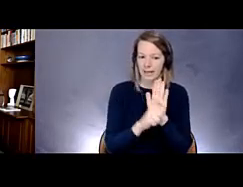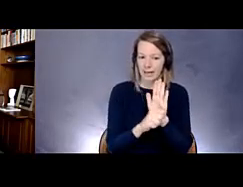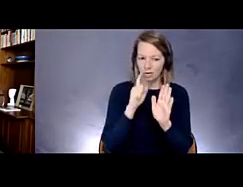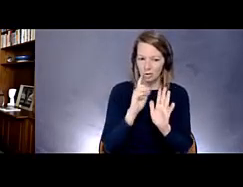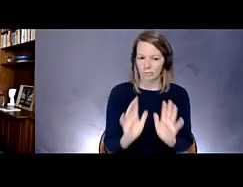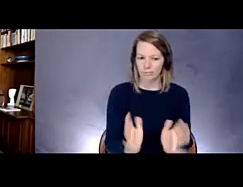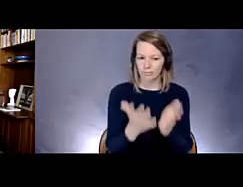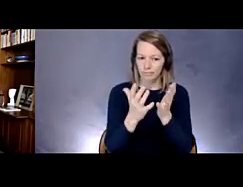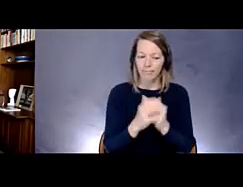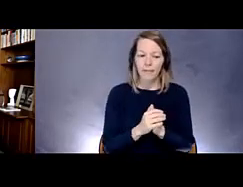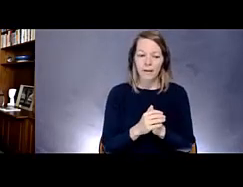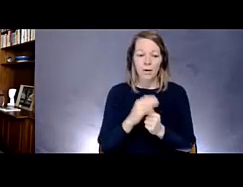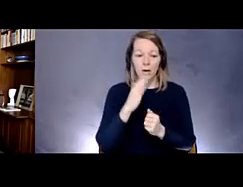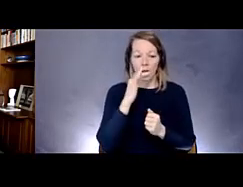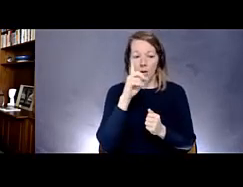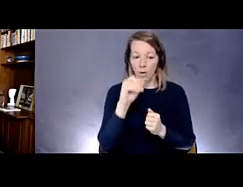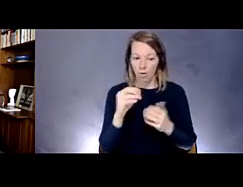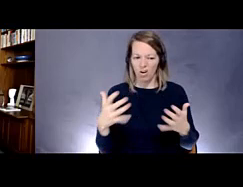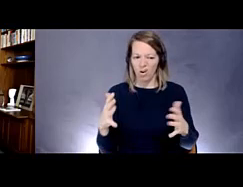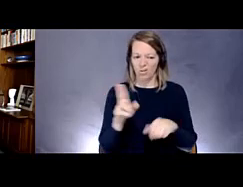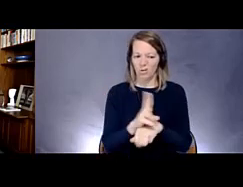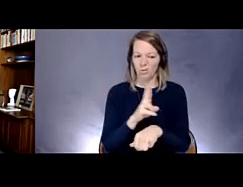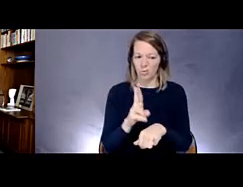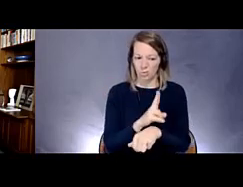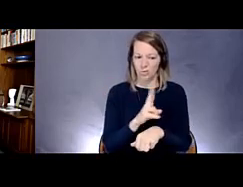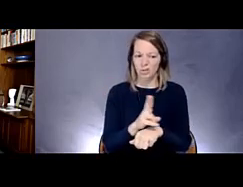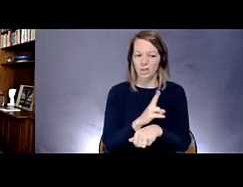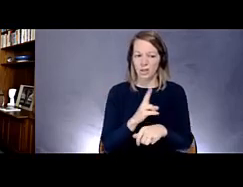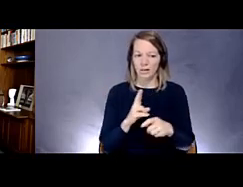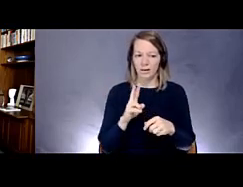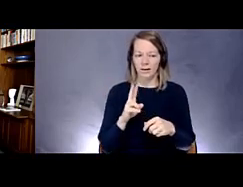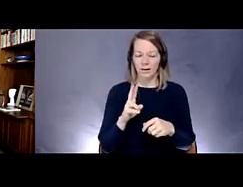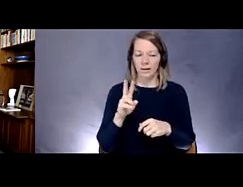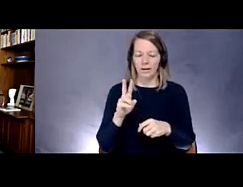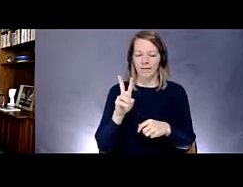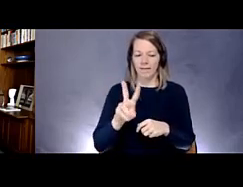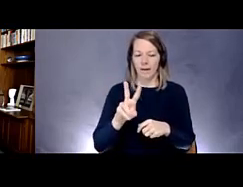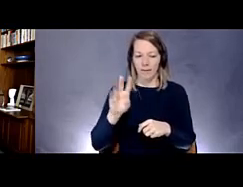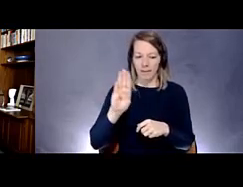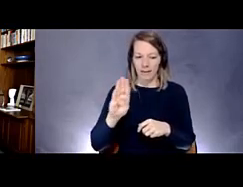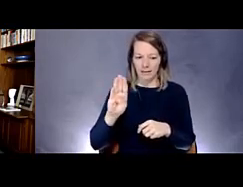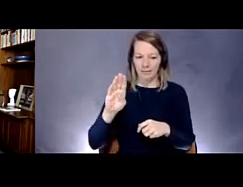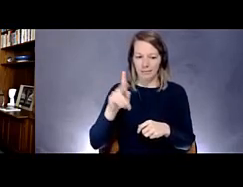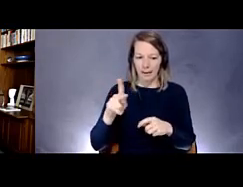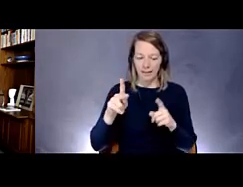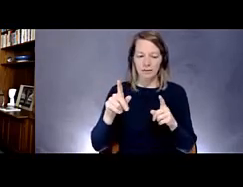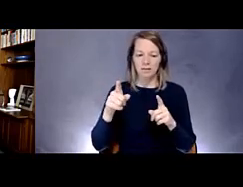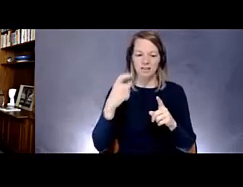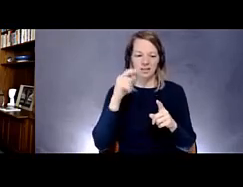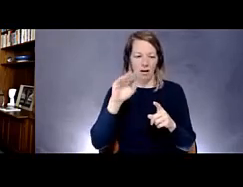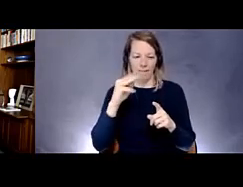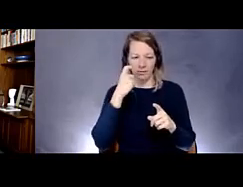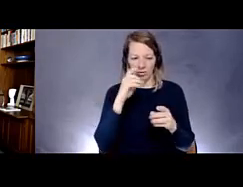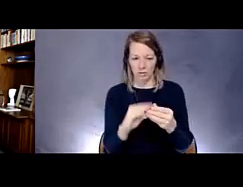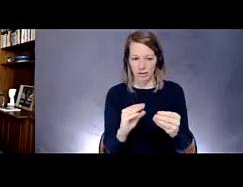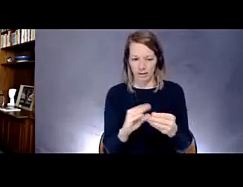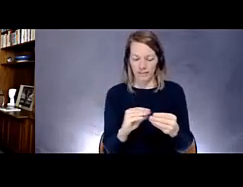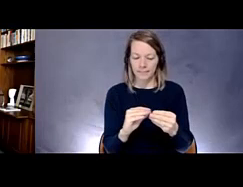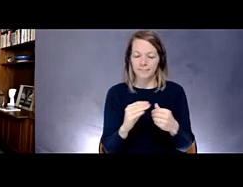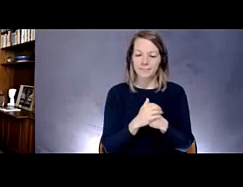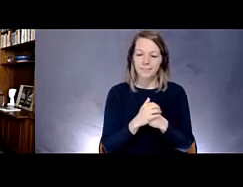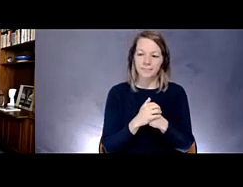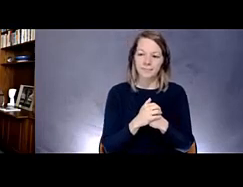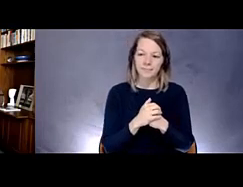this. So Colorado is already using value-based payments to do it. Tom just talked about this. What